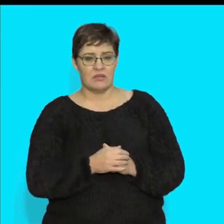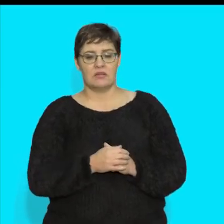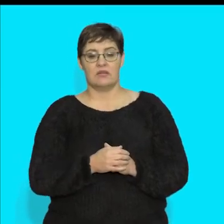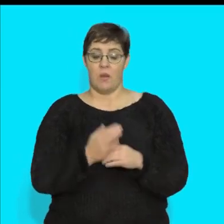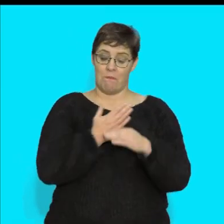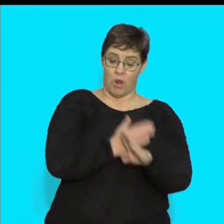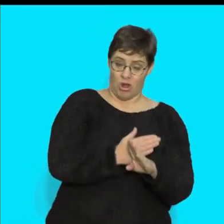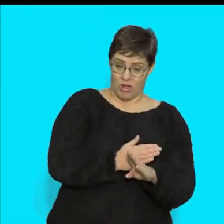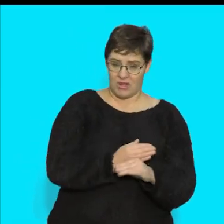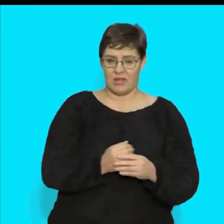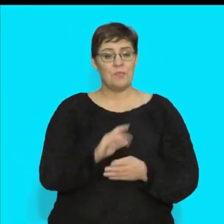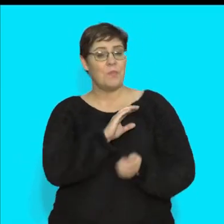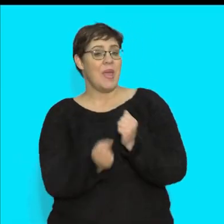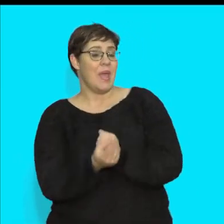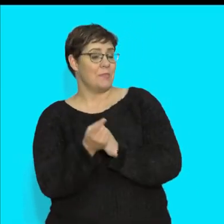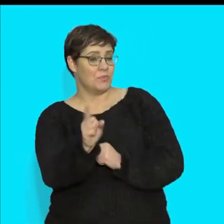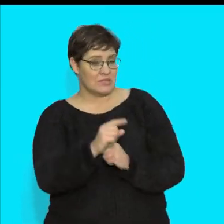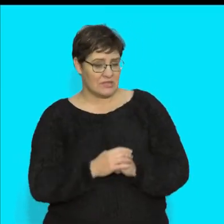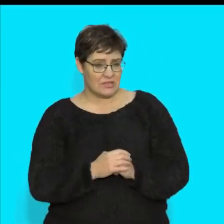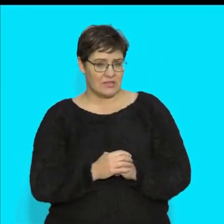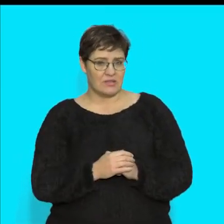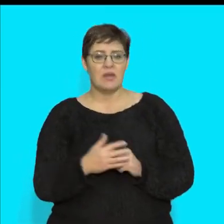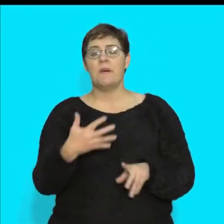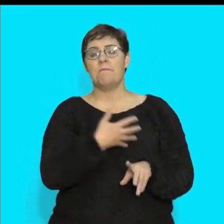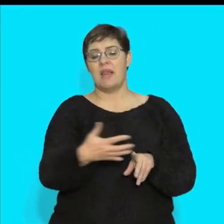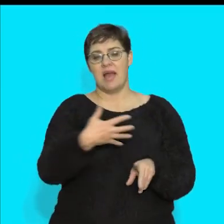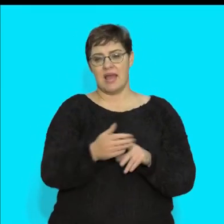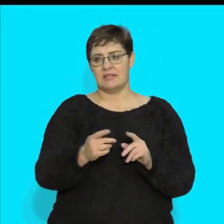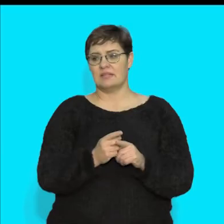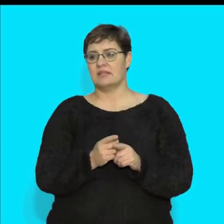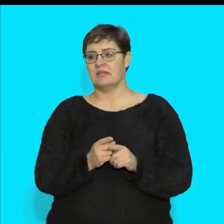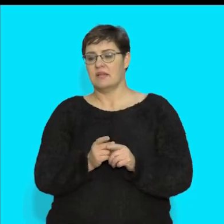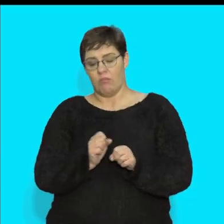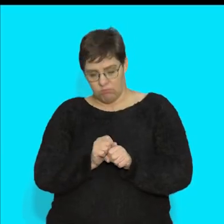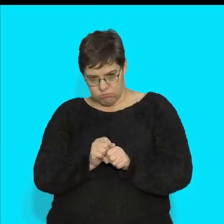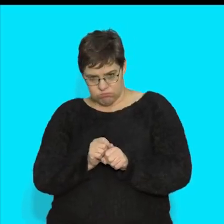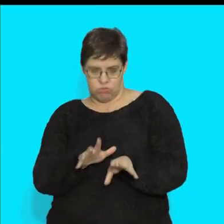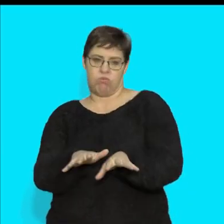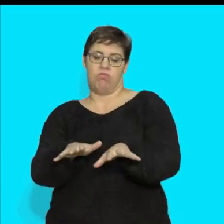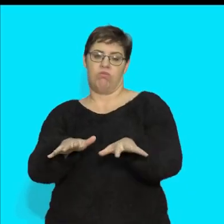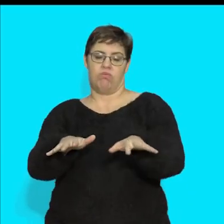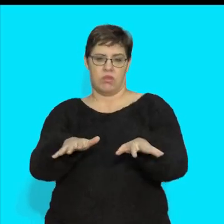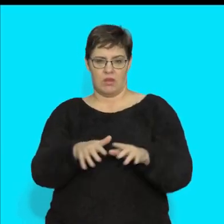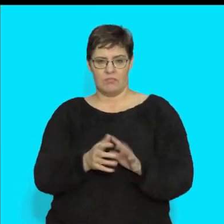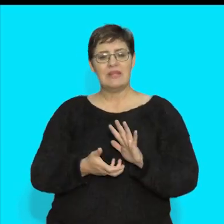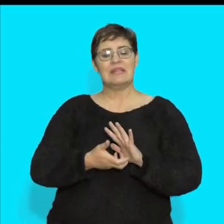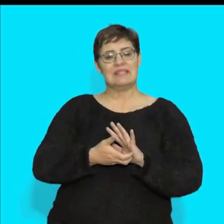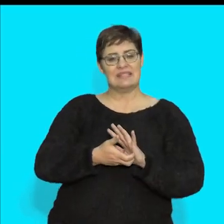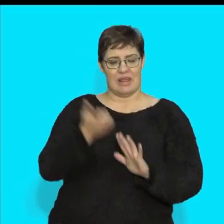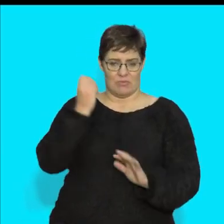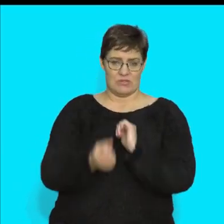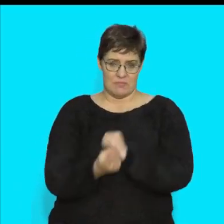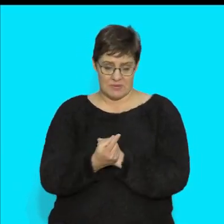when it bursts, what is happening? The blood is going to go out. All right. and damage is going